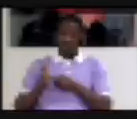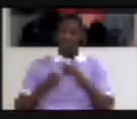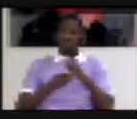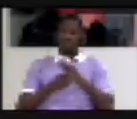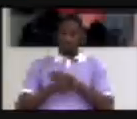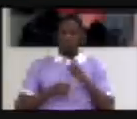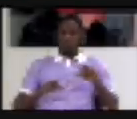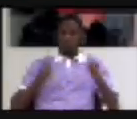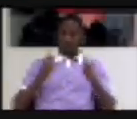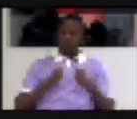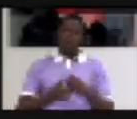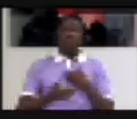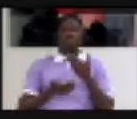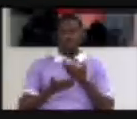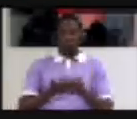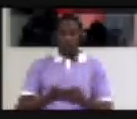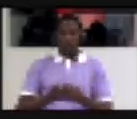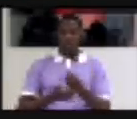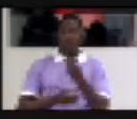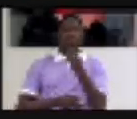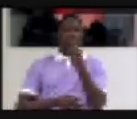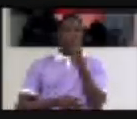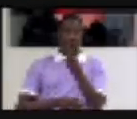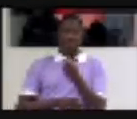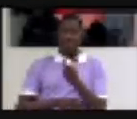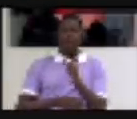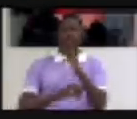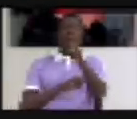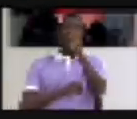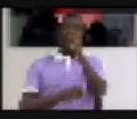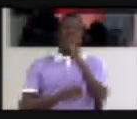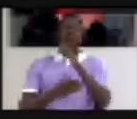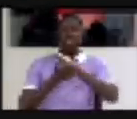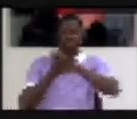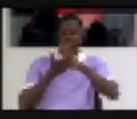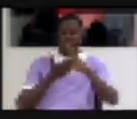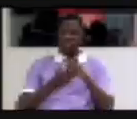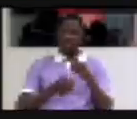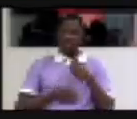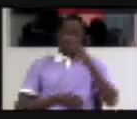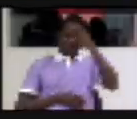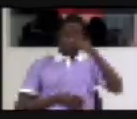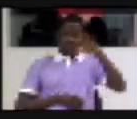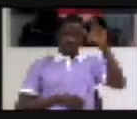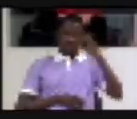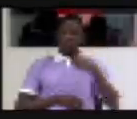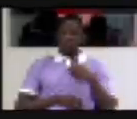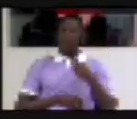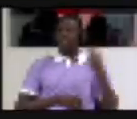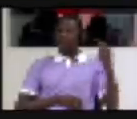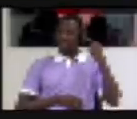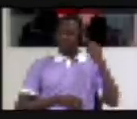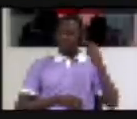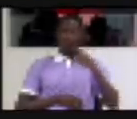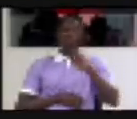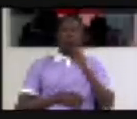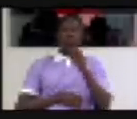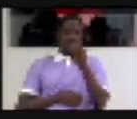just speak clearly to the hearing of the entire commission so that we can hear what you're going to tell